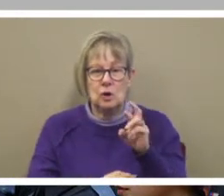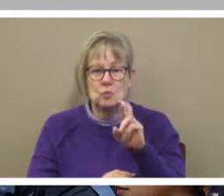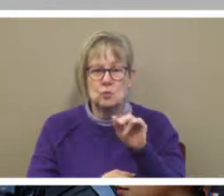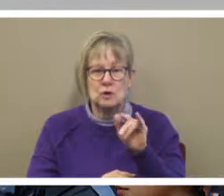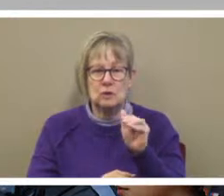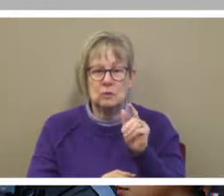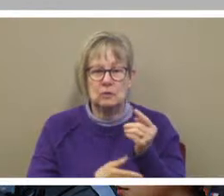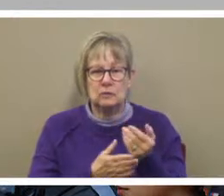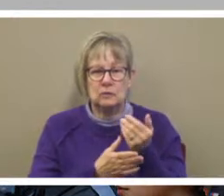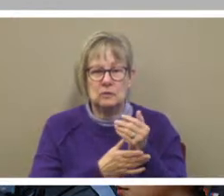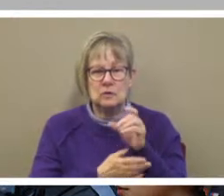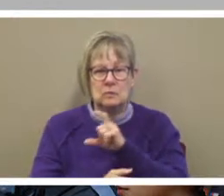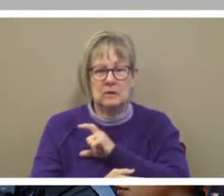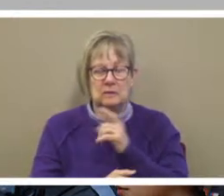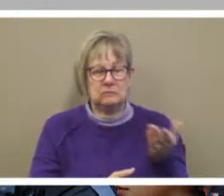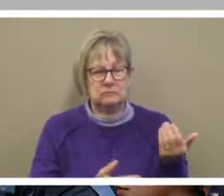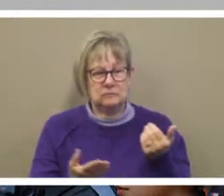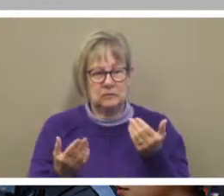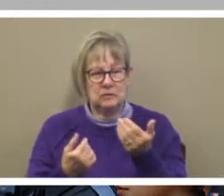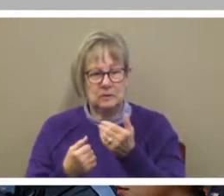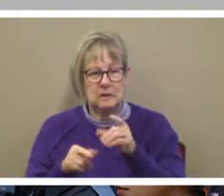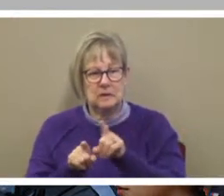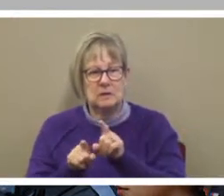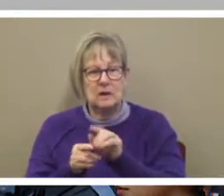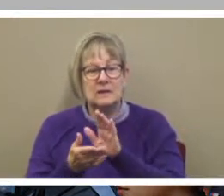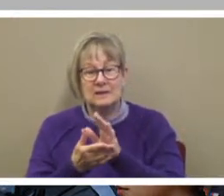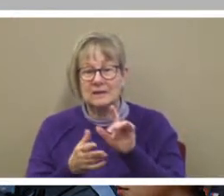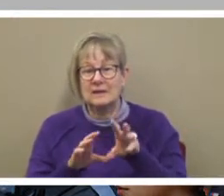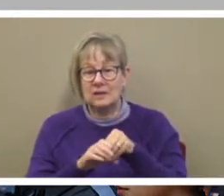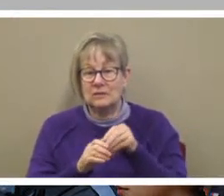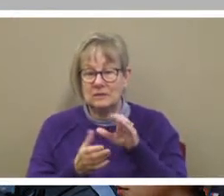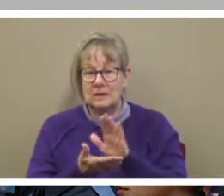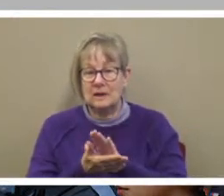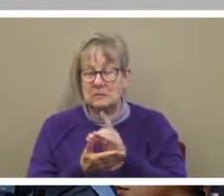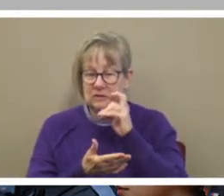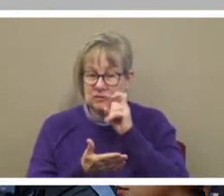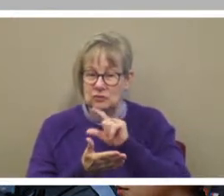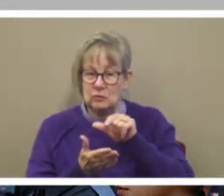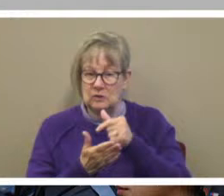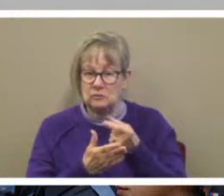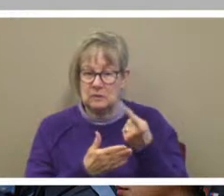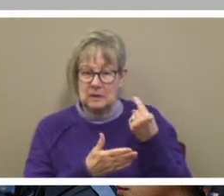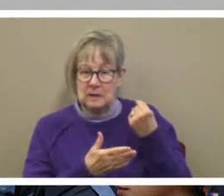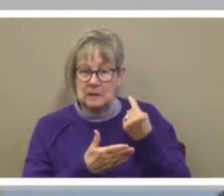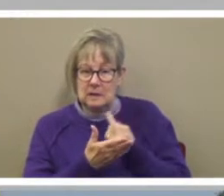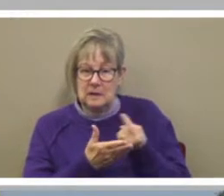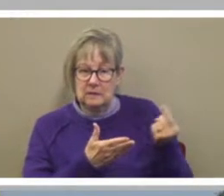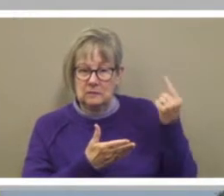this includes the also the academy that just graduated last week.